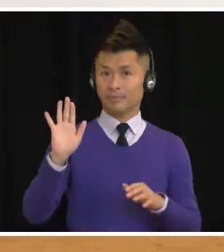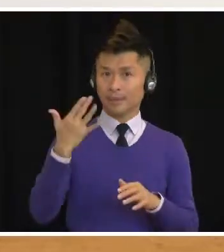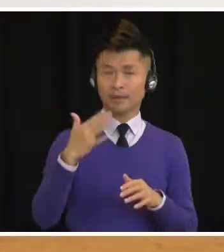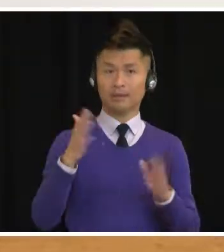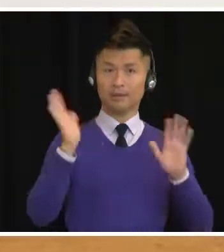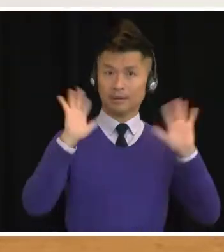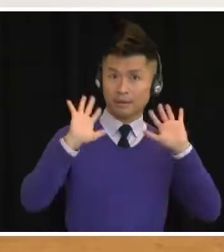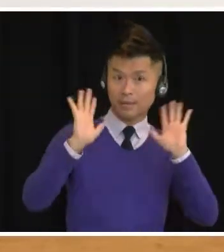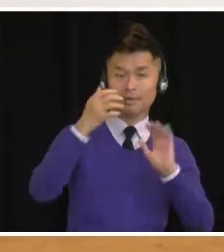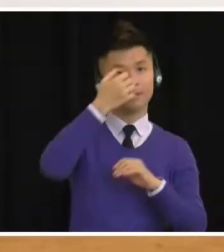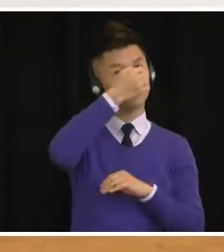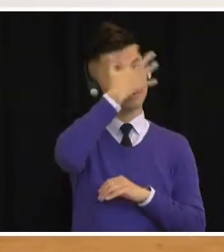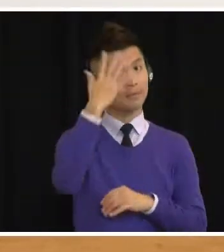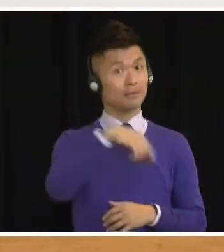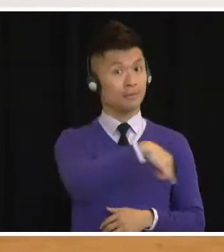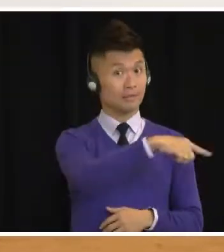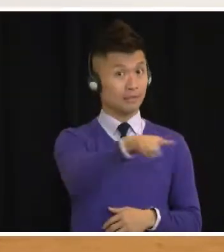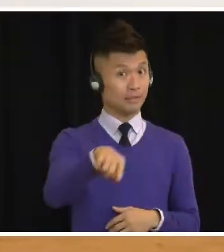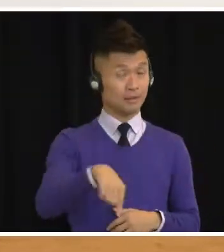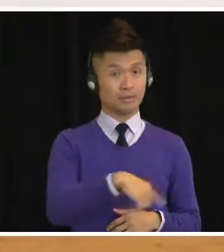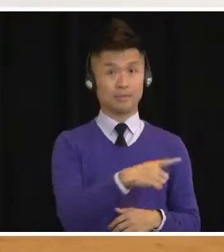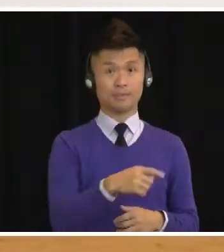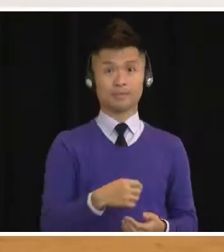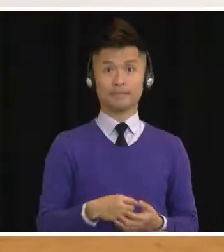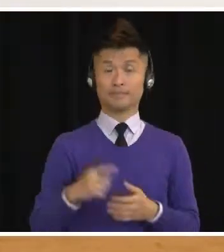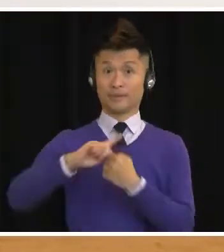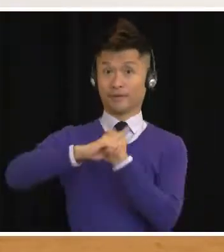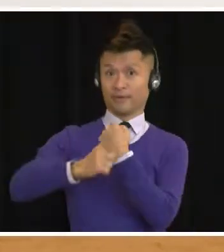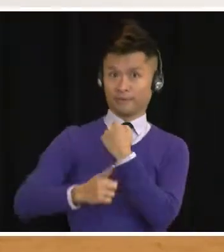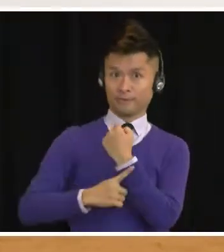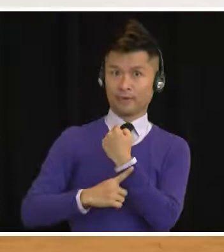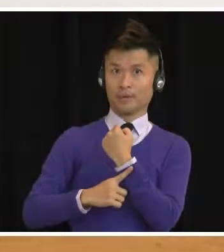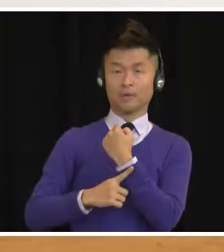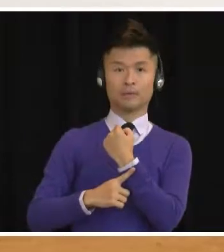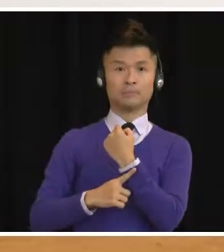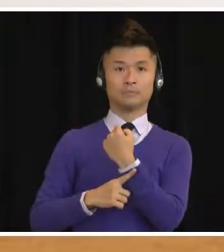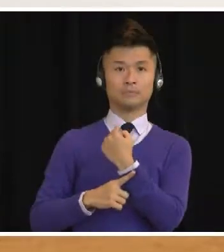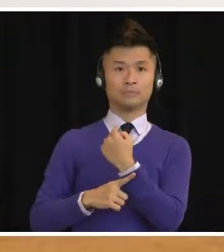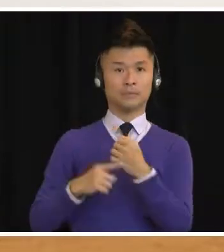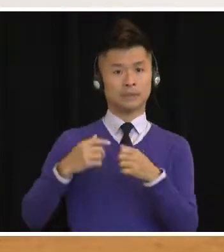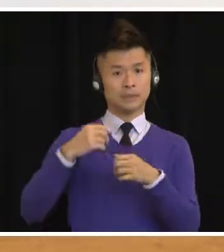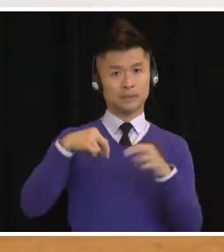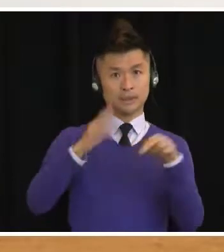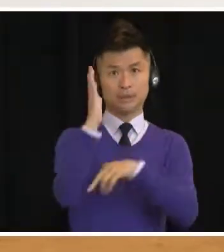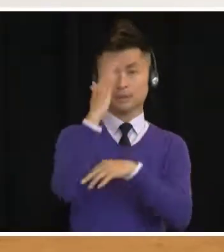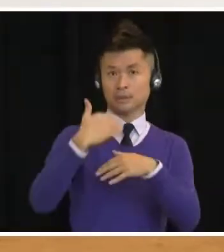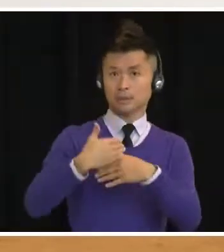administrative and legal proceedings. So they are prevented from bringing